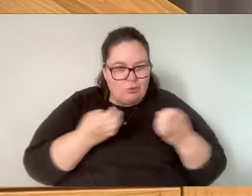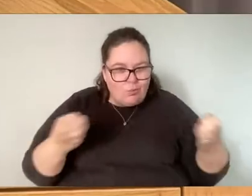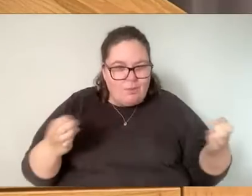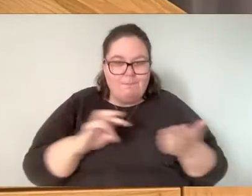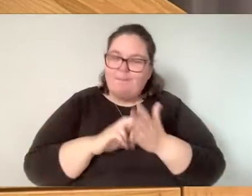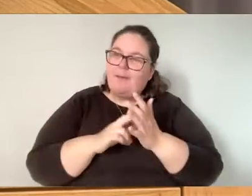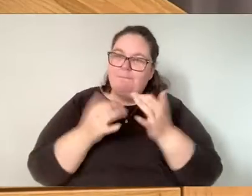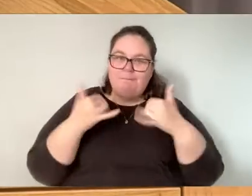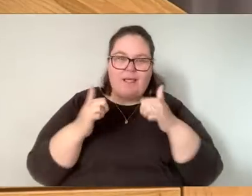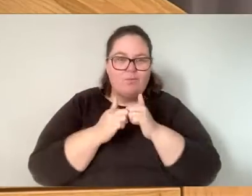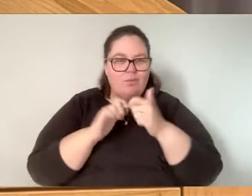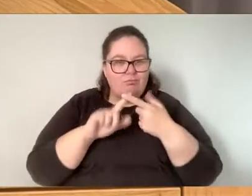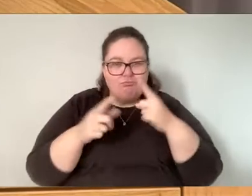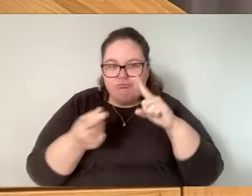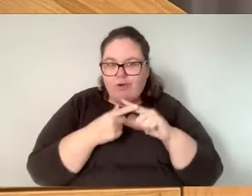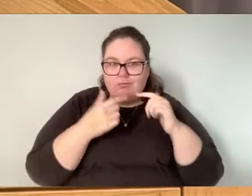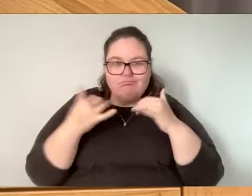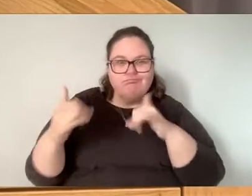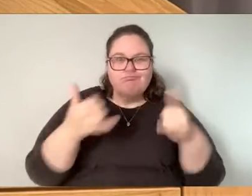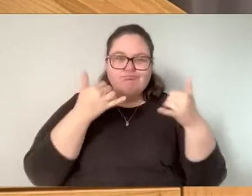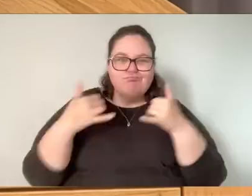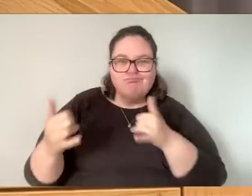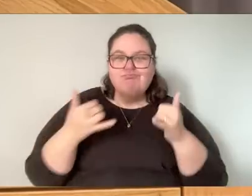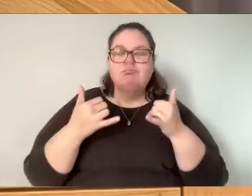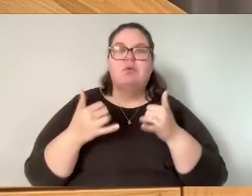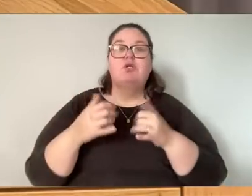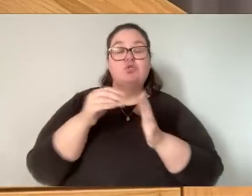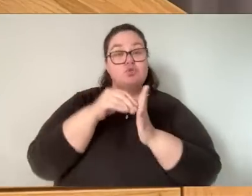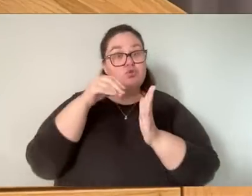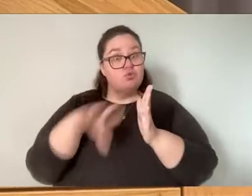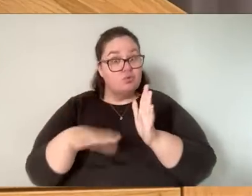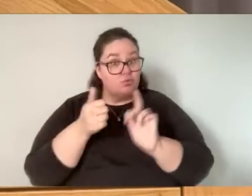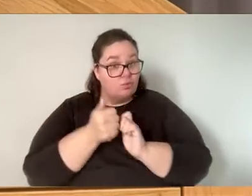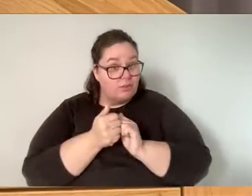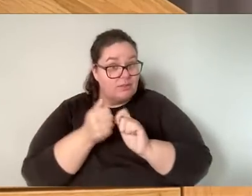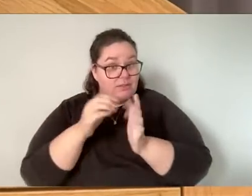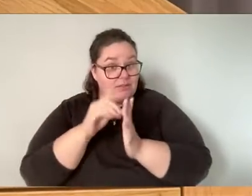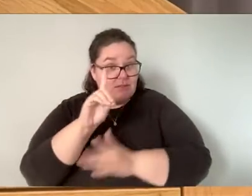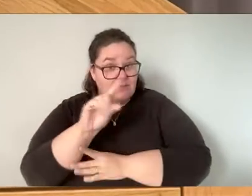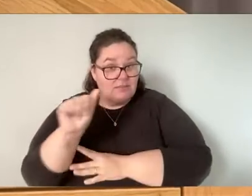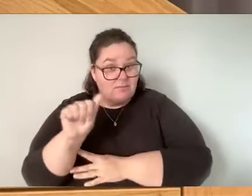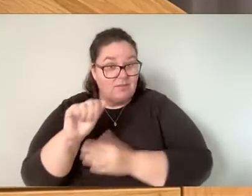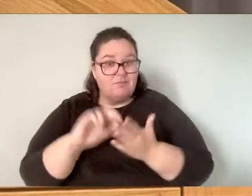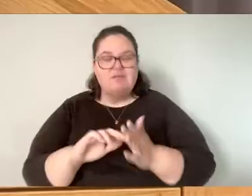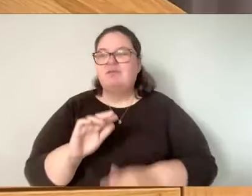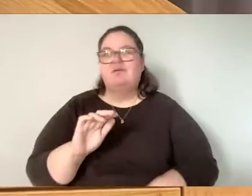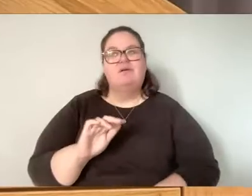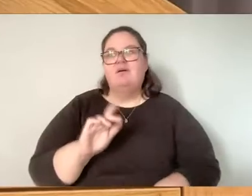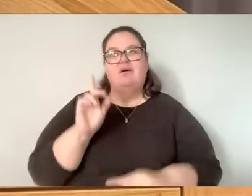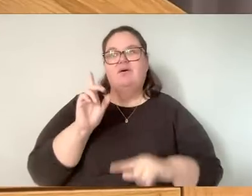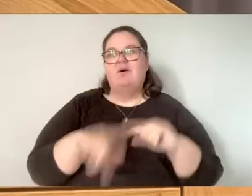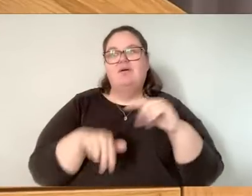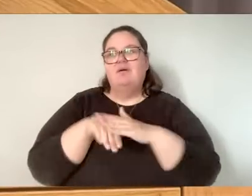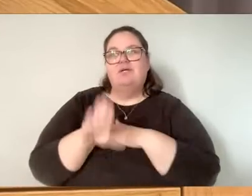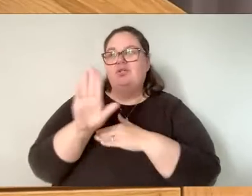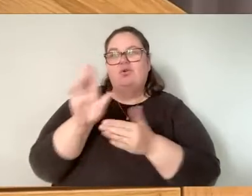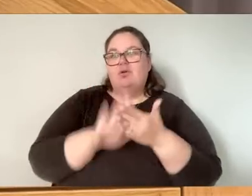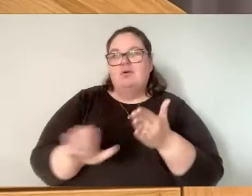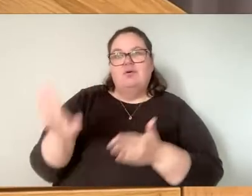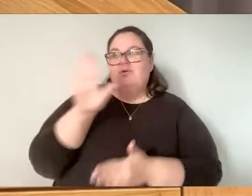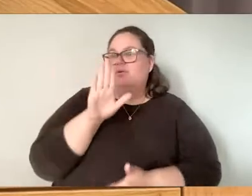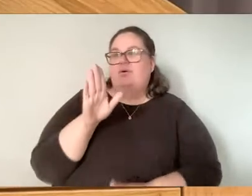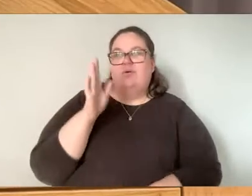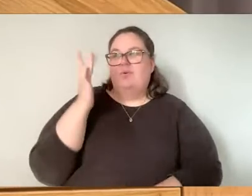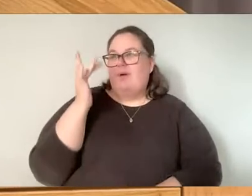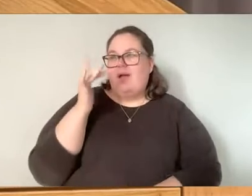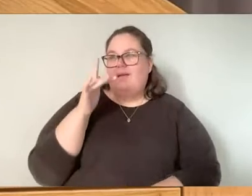their peers. It gives me hope that students with a disability will not have to turn down admission to post-secondary education institutions